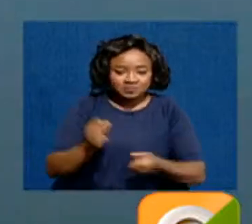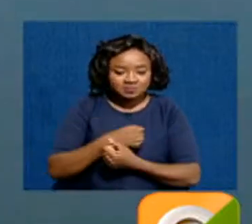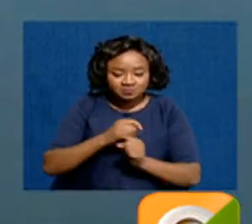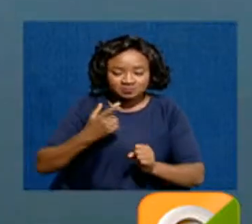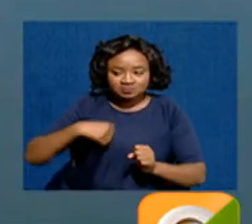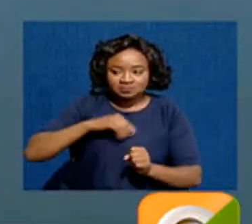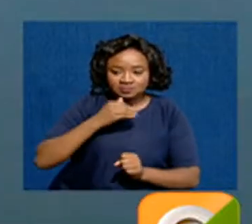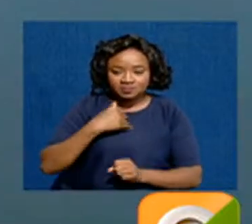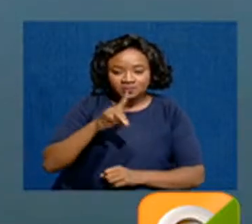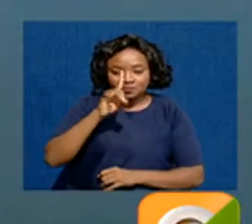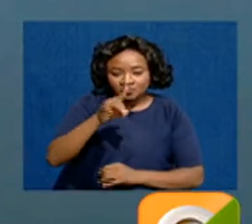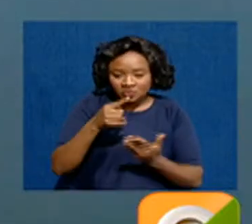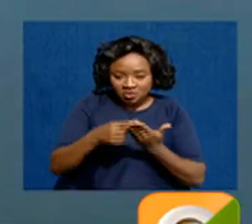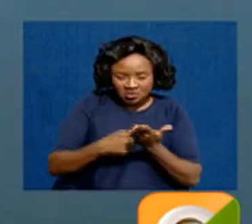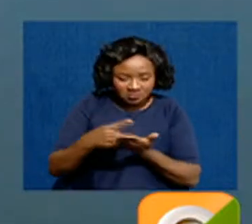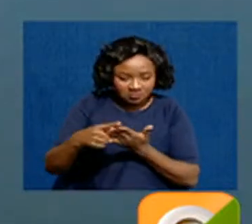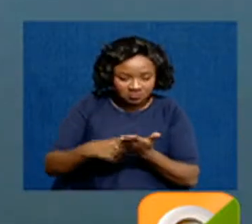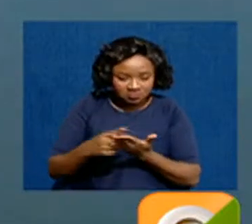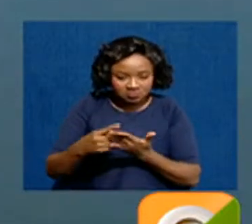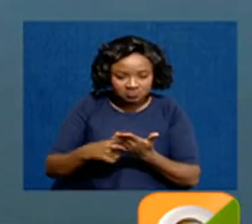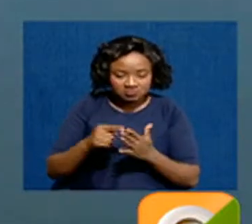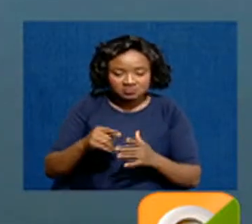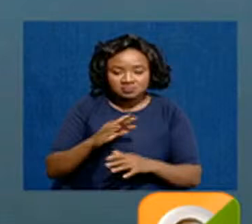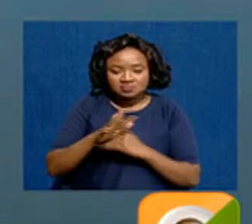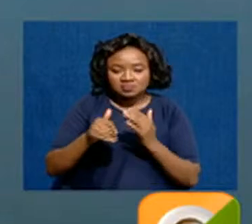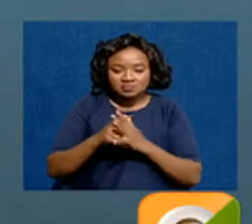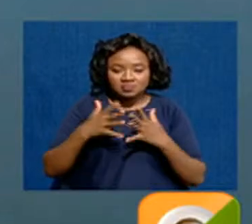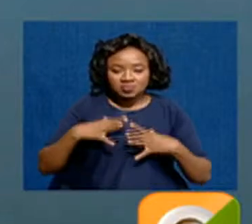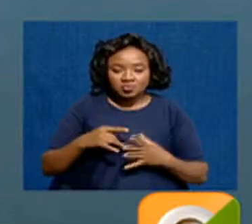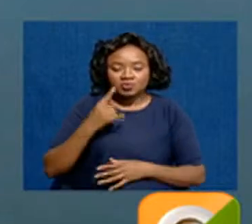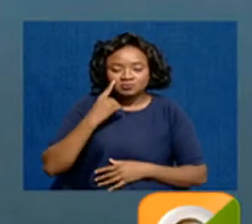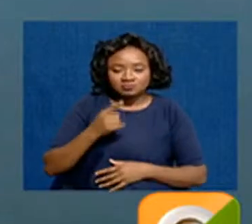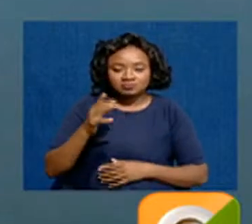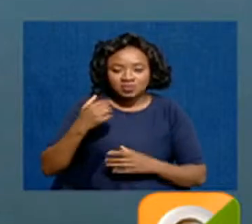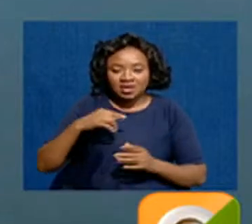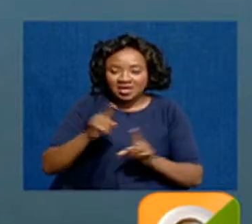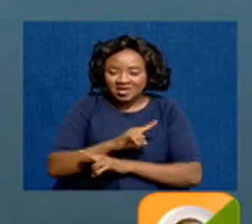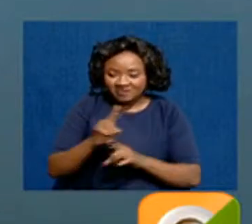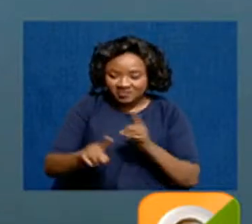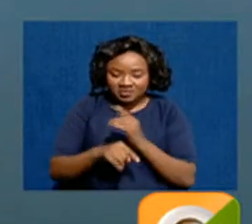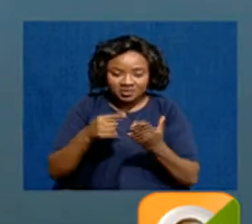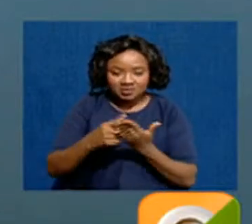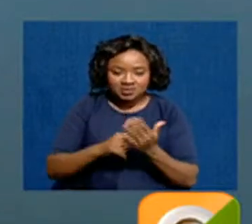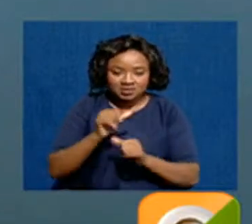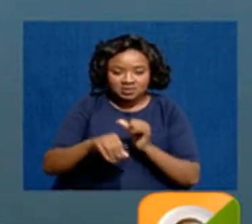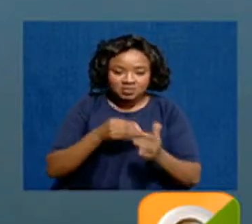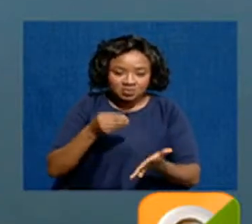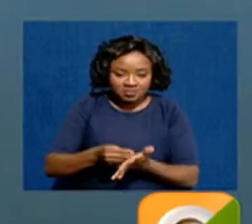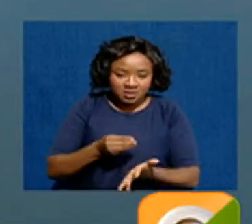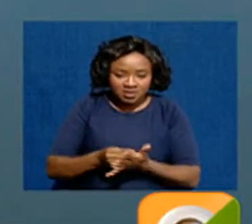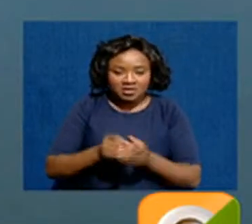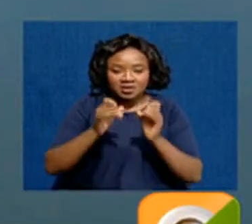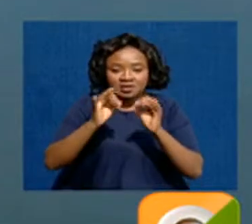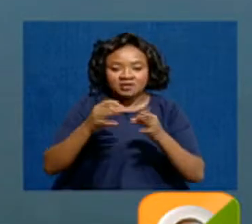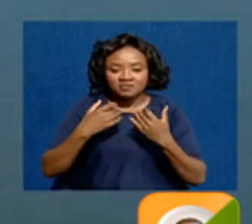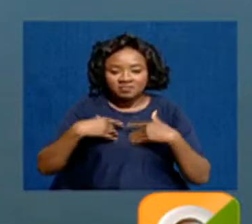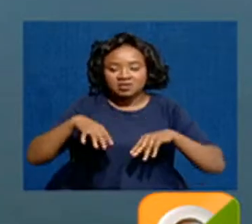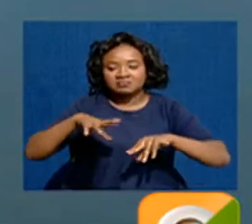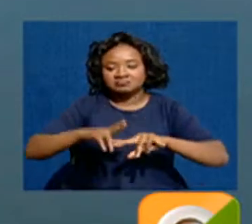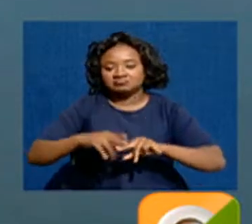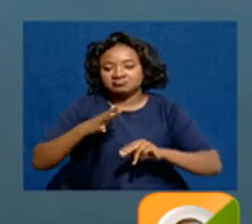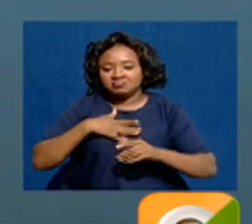many people never want to face is that everything here talks about money. You know, if I am sitting in my office,